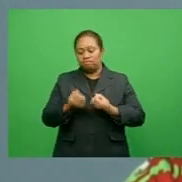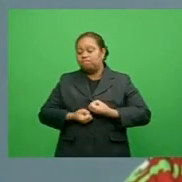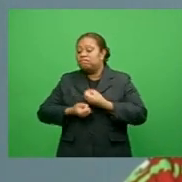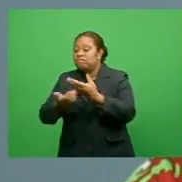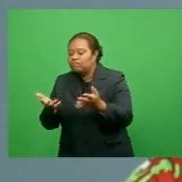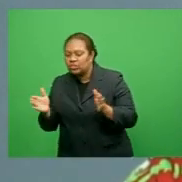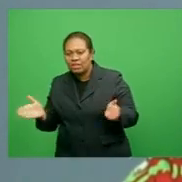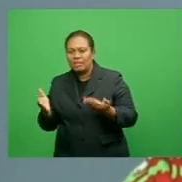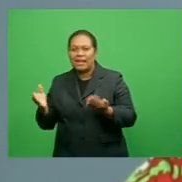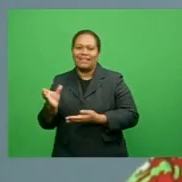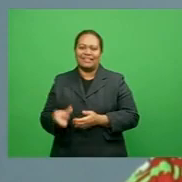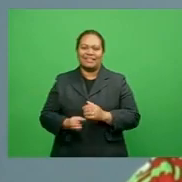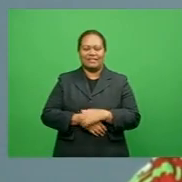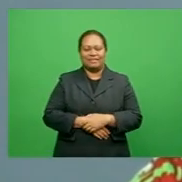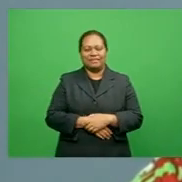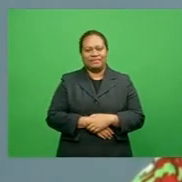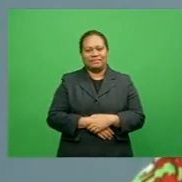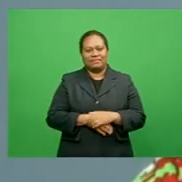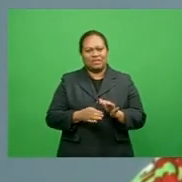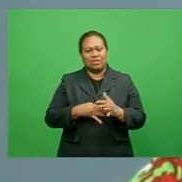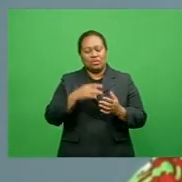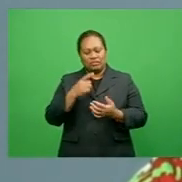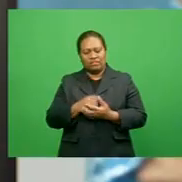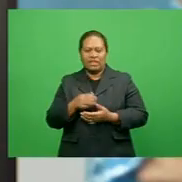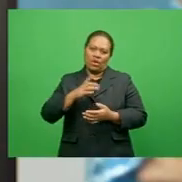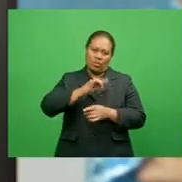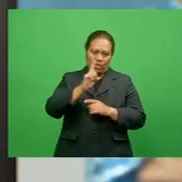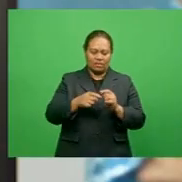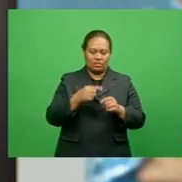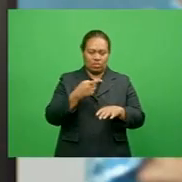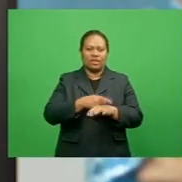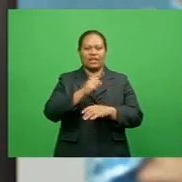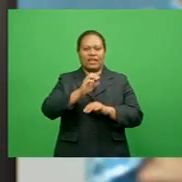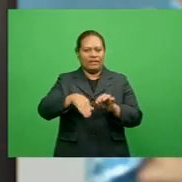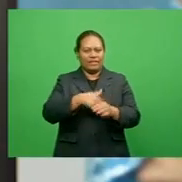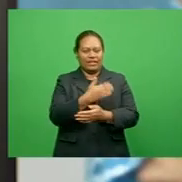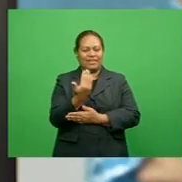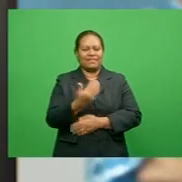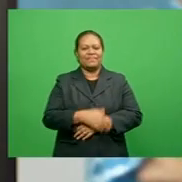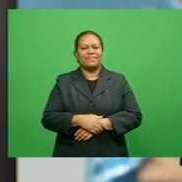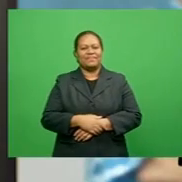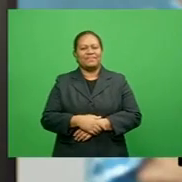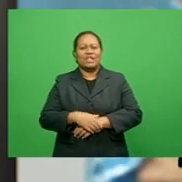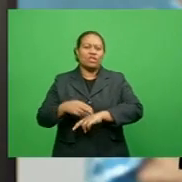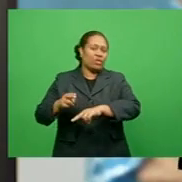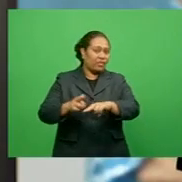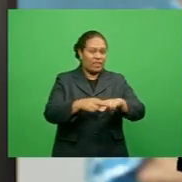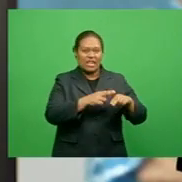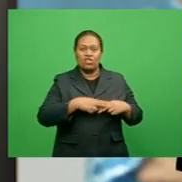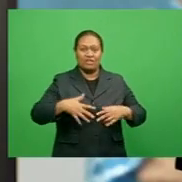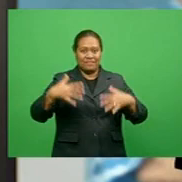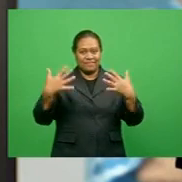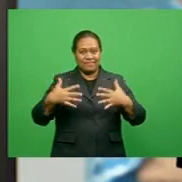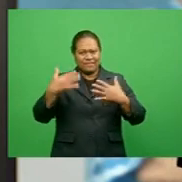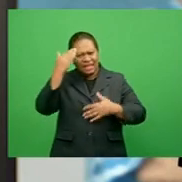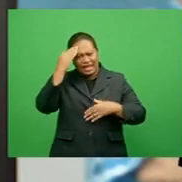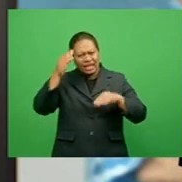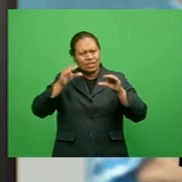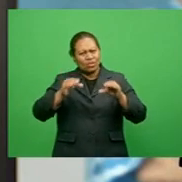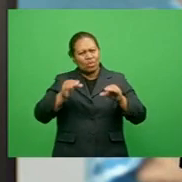players. So it's 1 each every day. Fiji Mbati head coach Joe